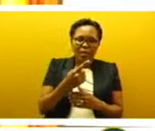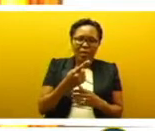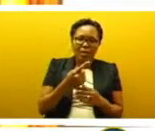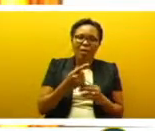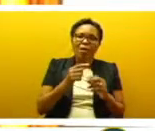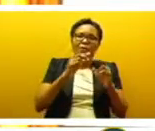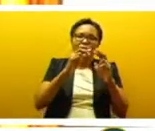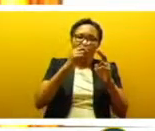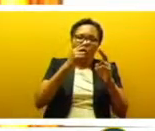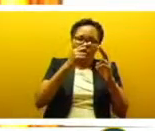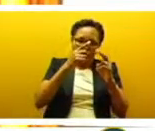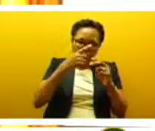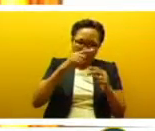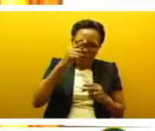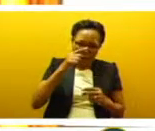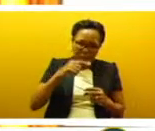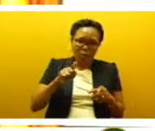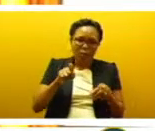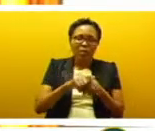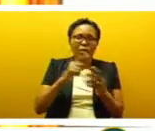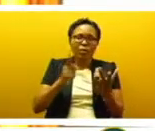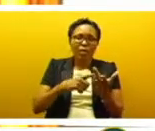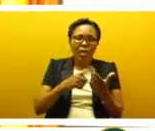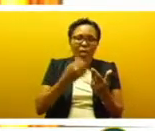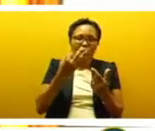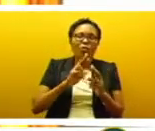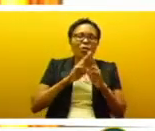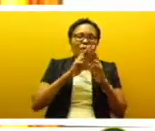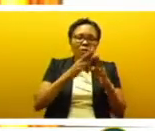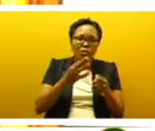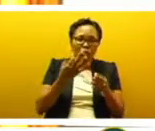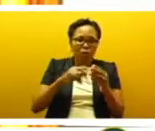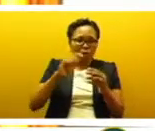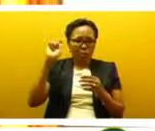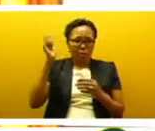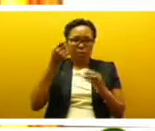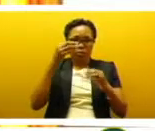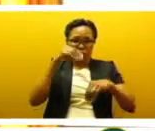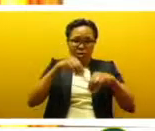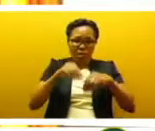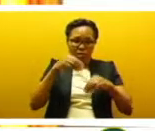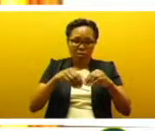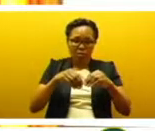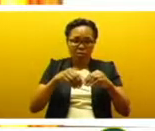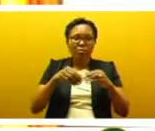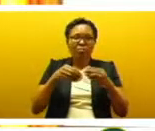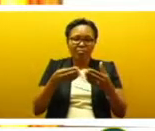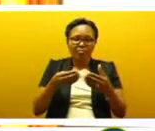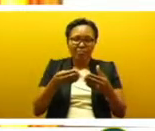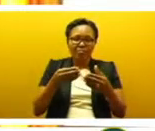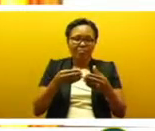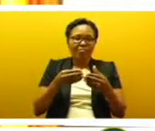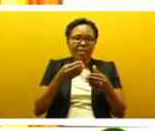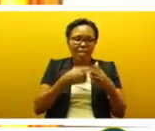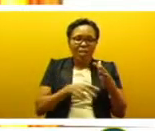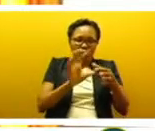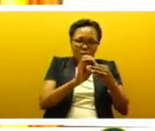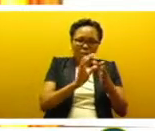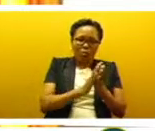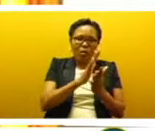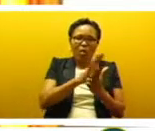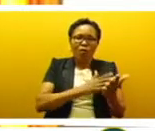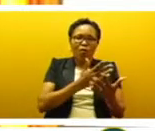and the tallying of the results of the presidential elections, insofar as Form 34As